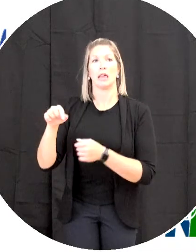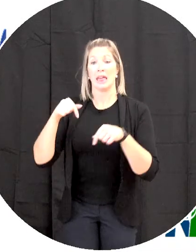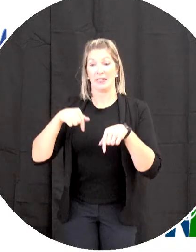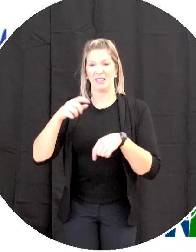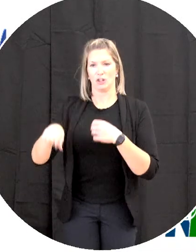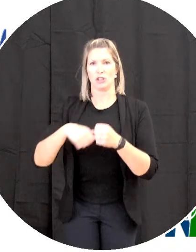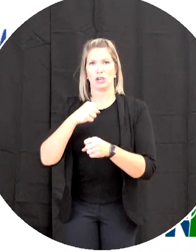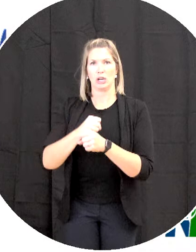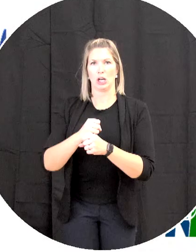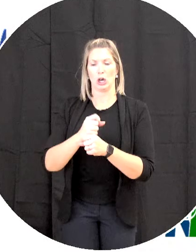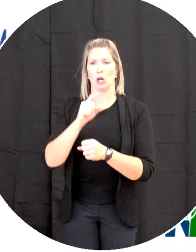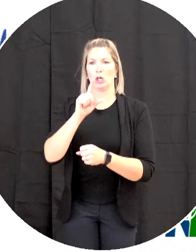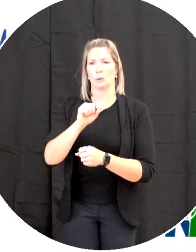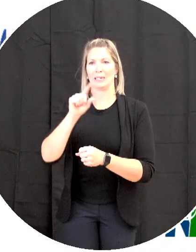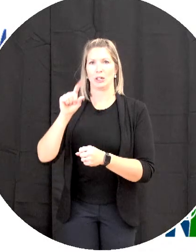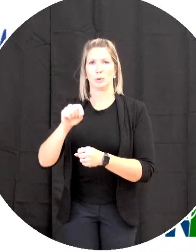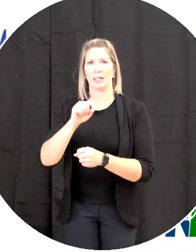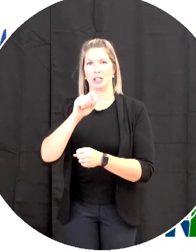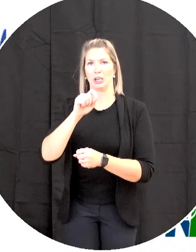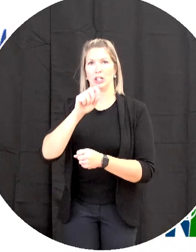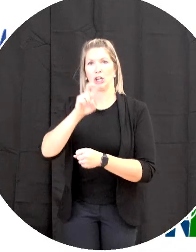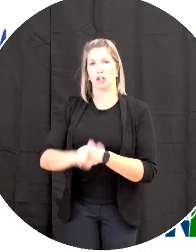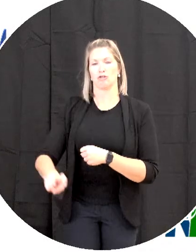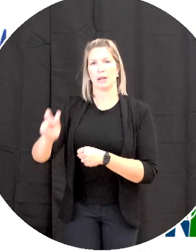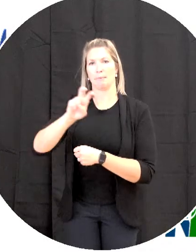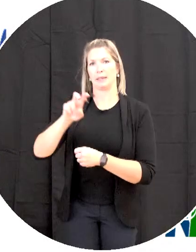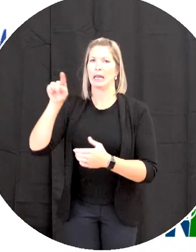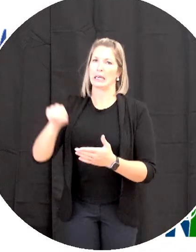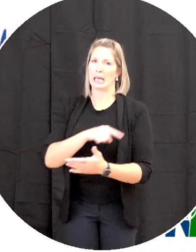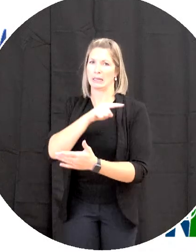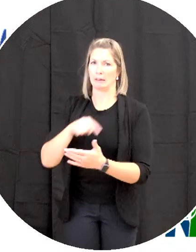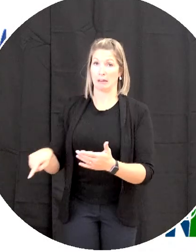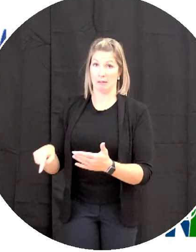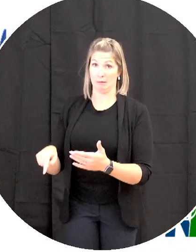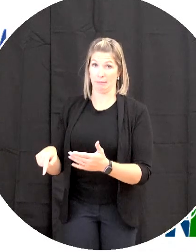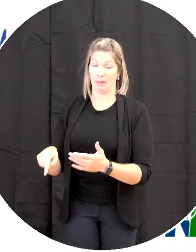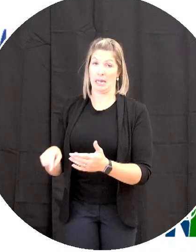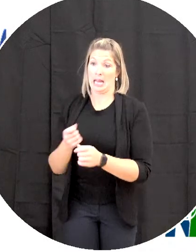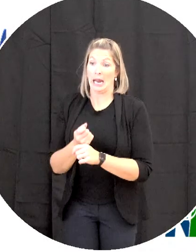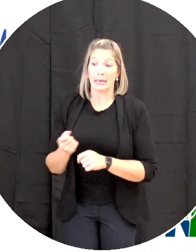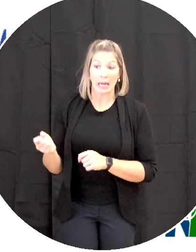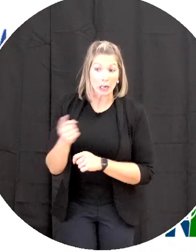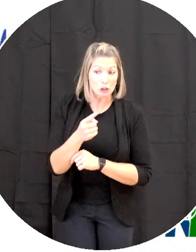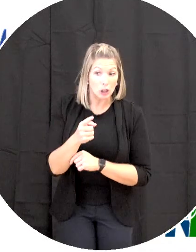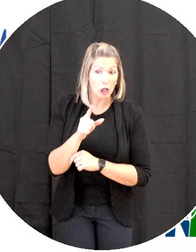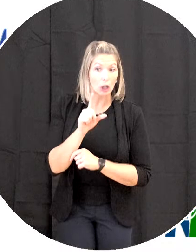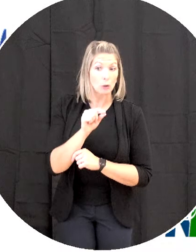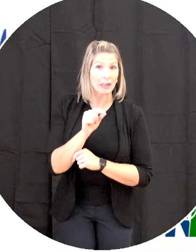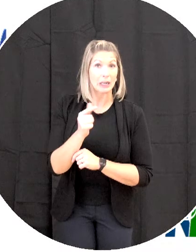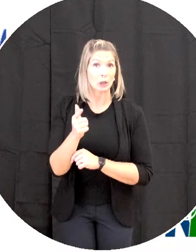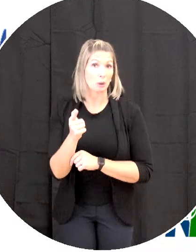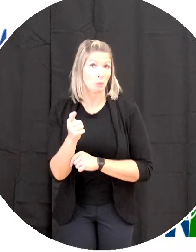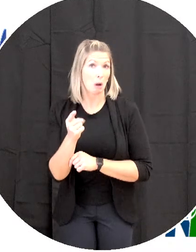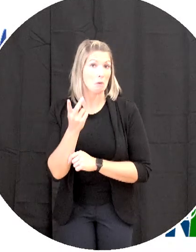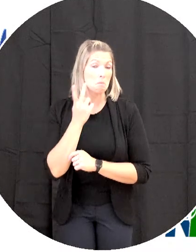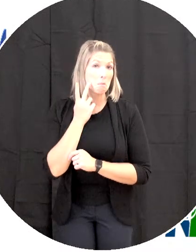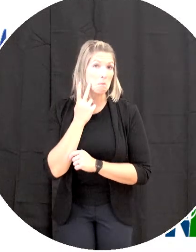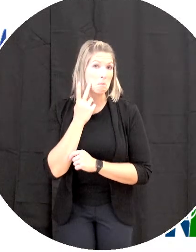canceled, and we are working with the operators with respect to 2021 trips. And the options right now